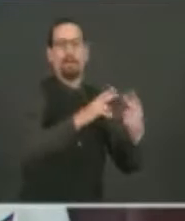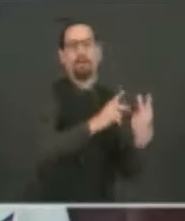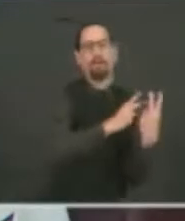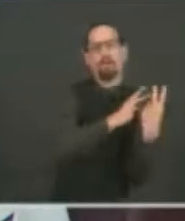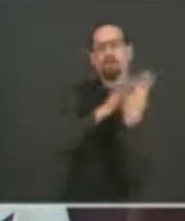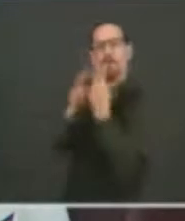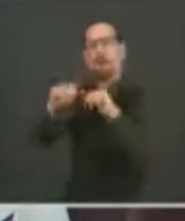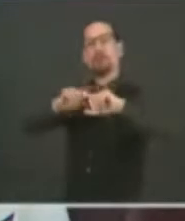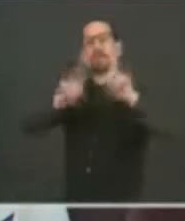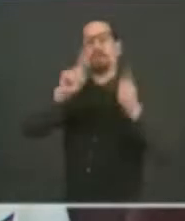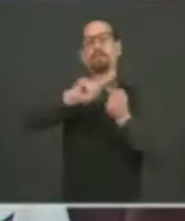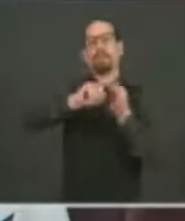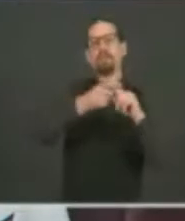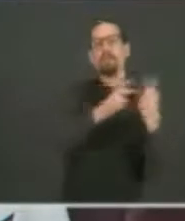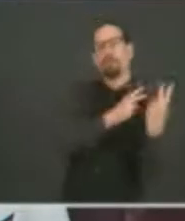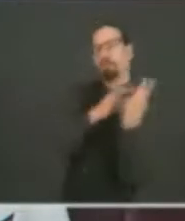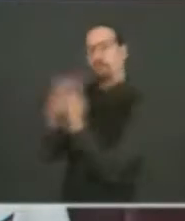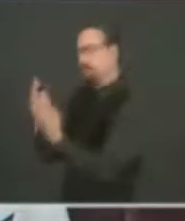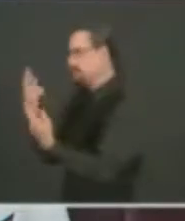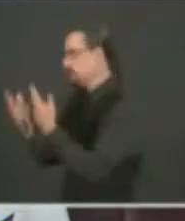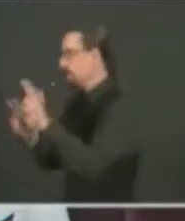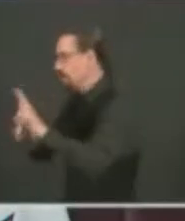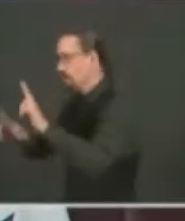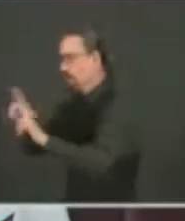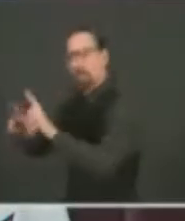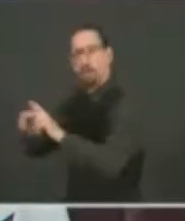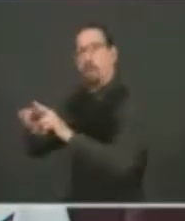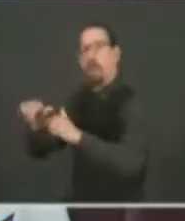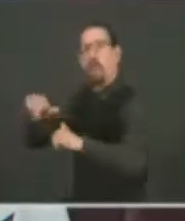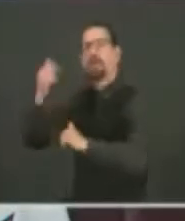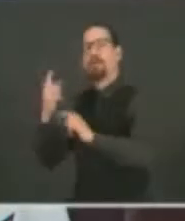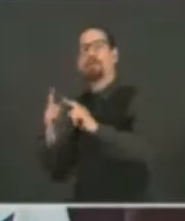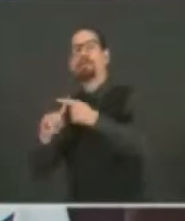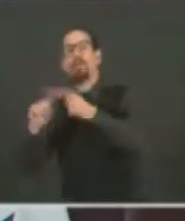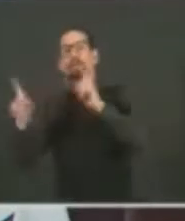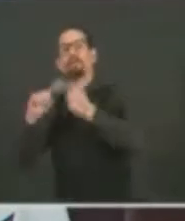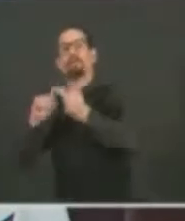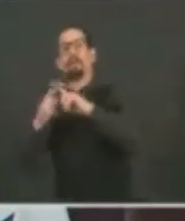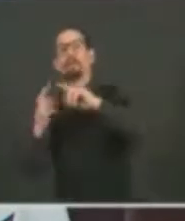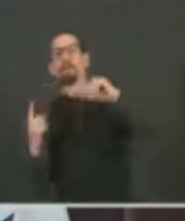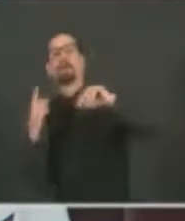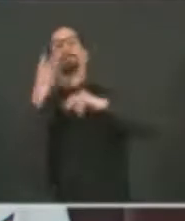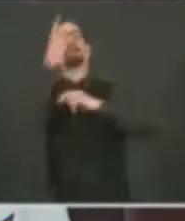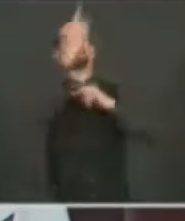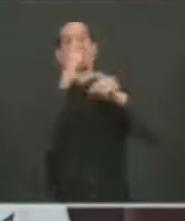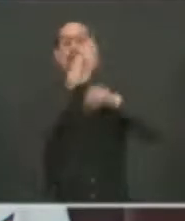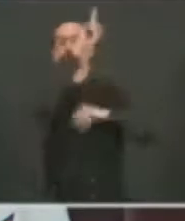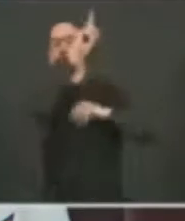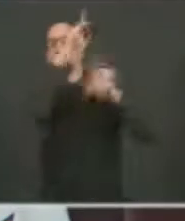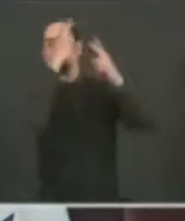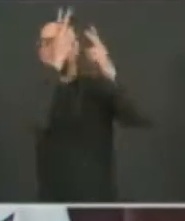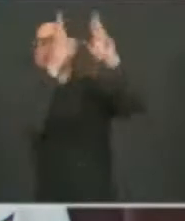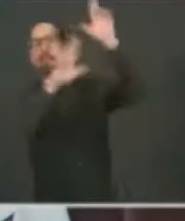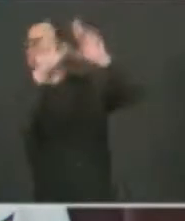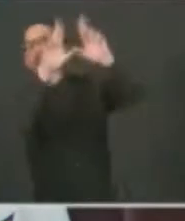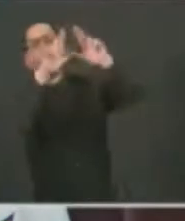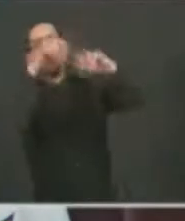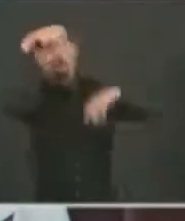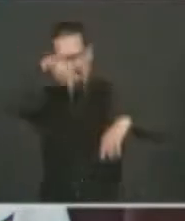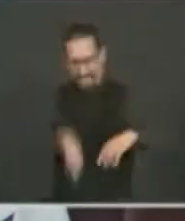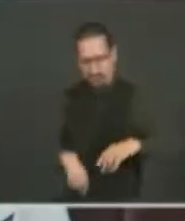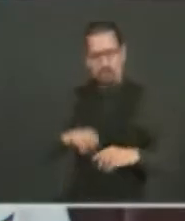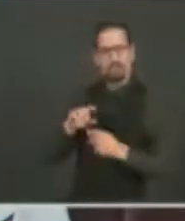here, maybe go upstairs to the second floor, another small group, go to the front lawn, another small group, and before you know it, we